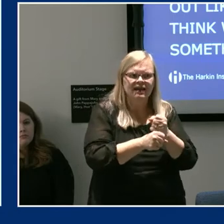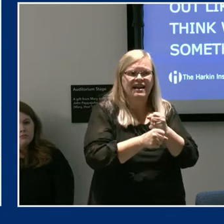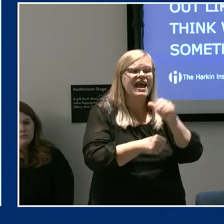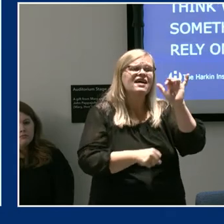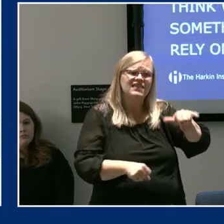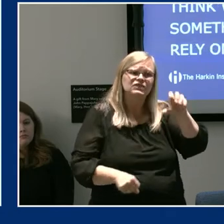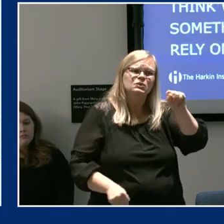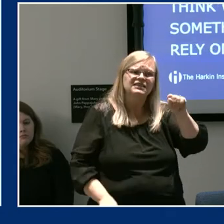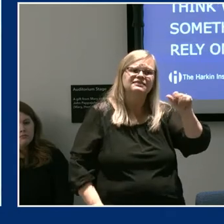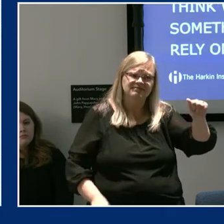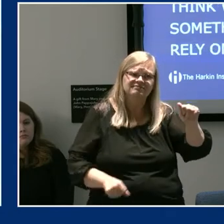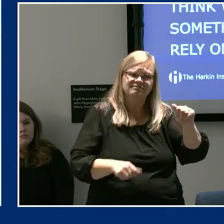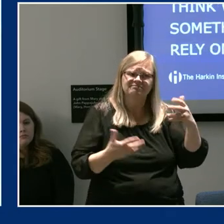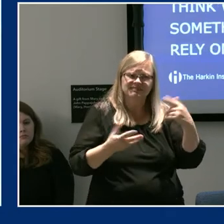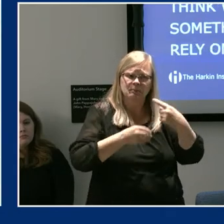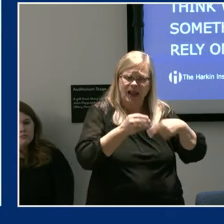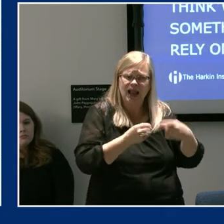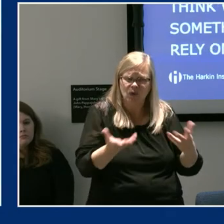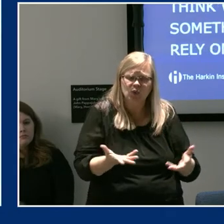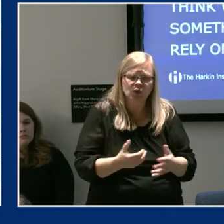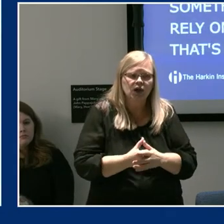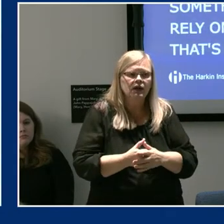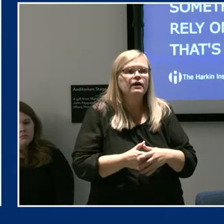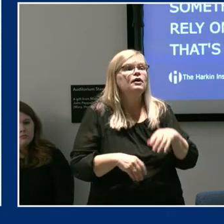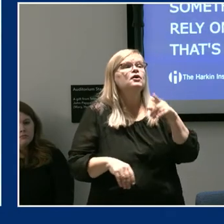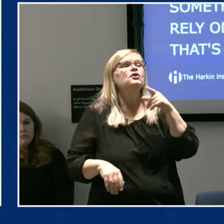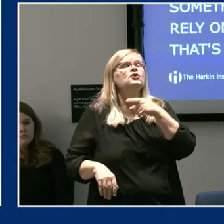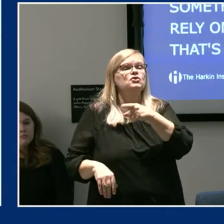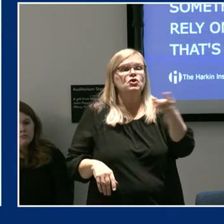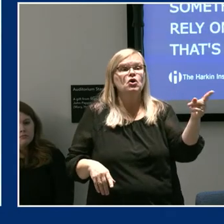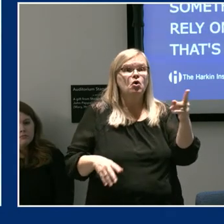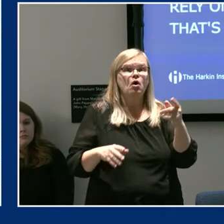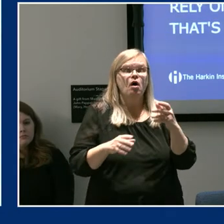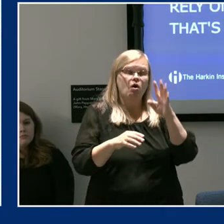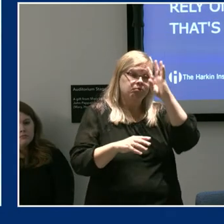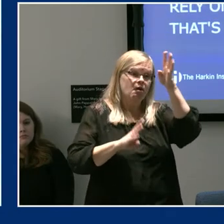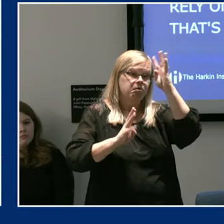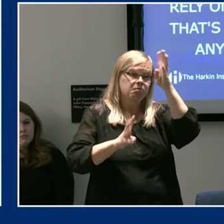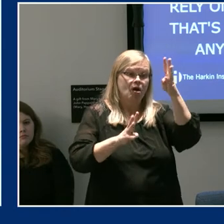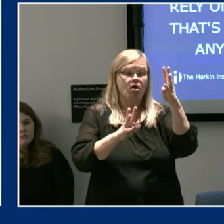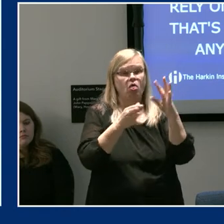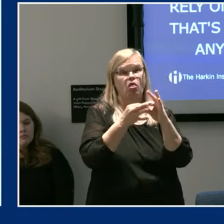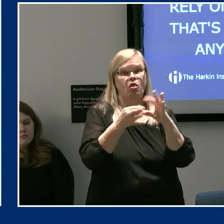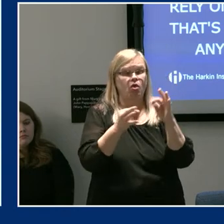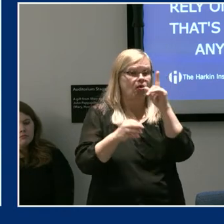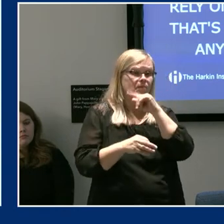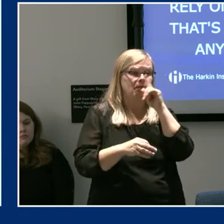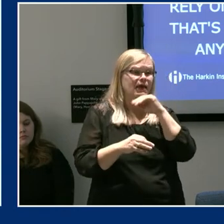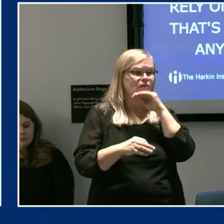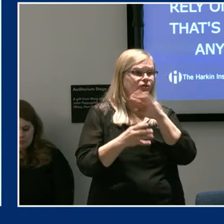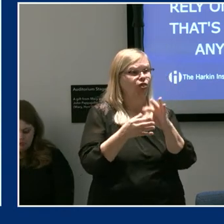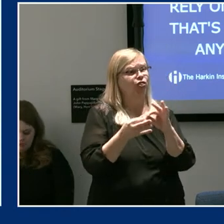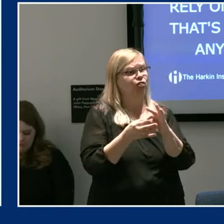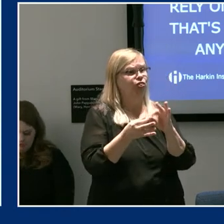is. Absolutely. Anyway, but you raised these myths and the things that are out there.